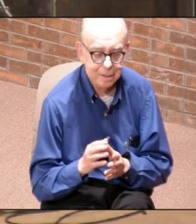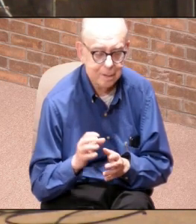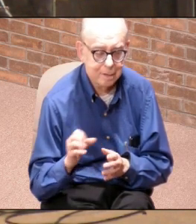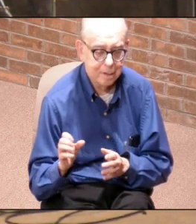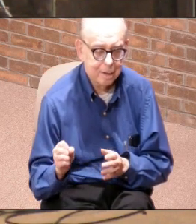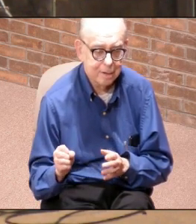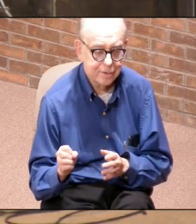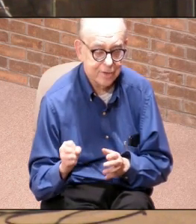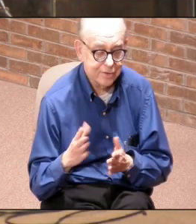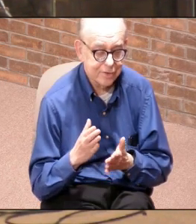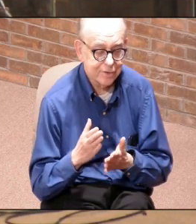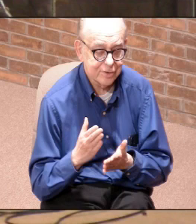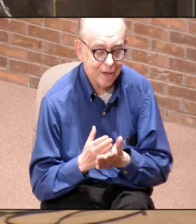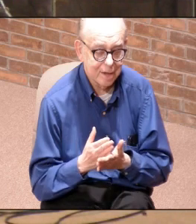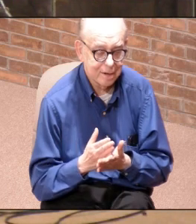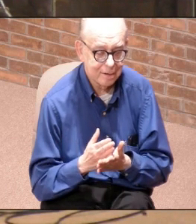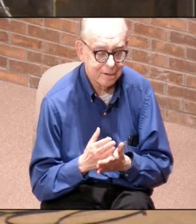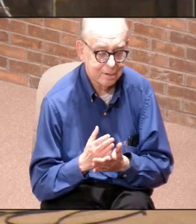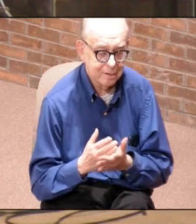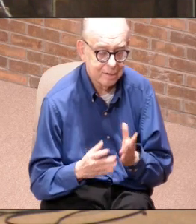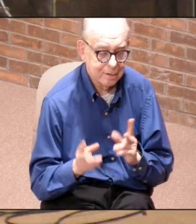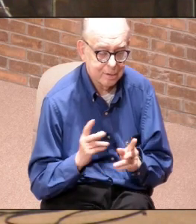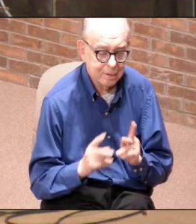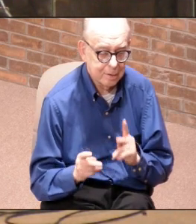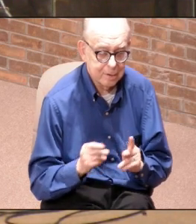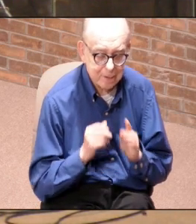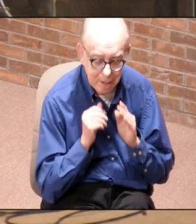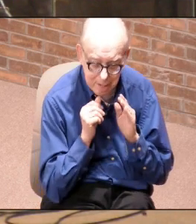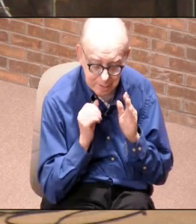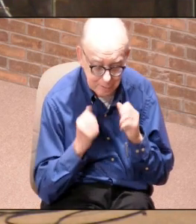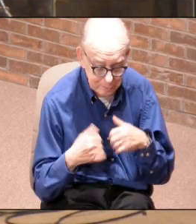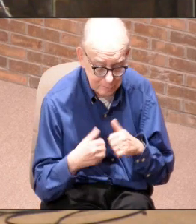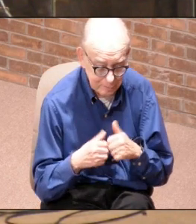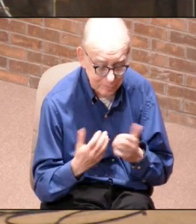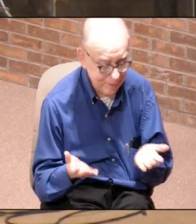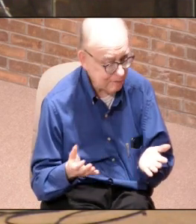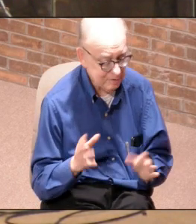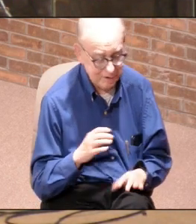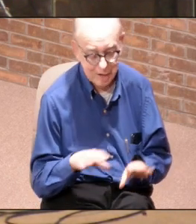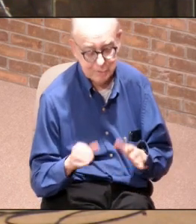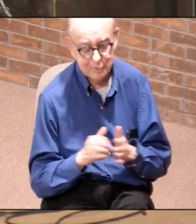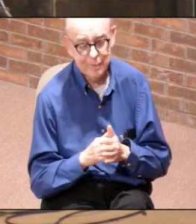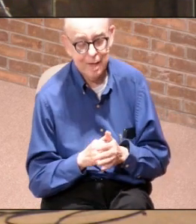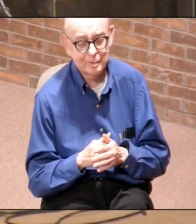Simon Says, stop. Some of you guys are not playing the game.